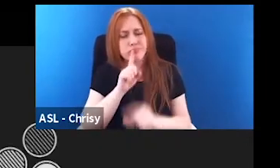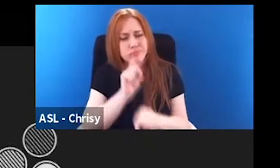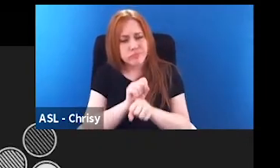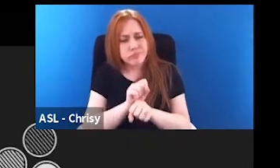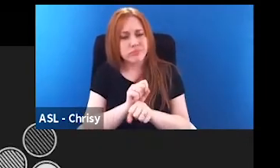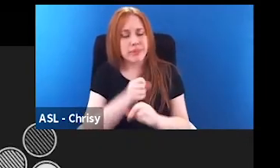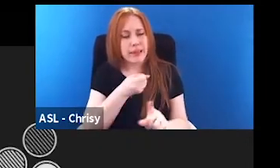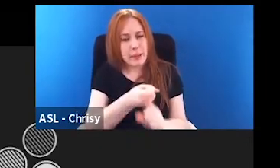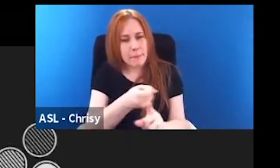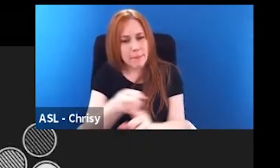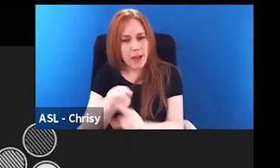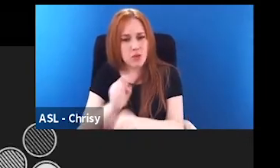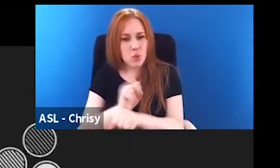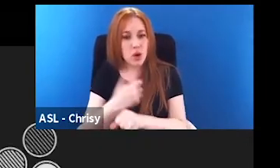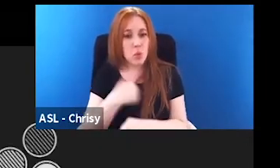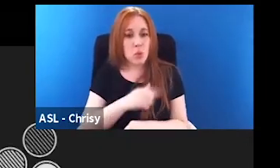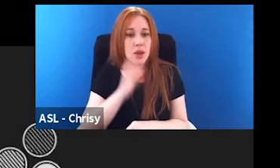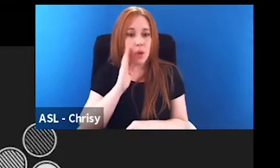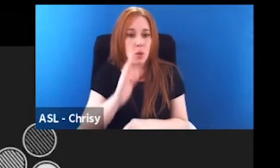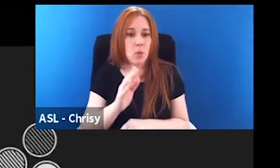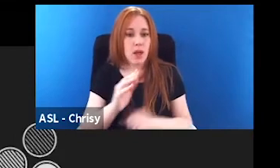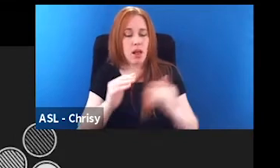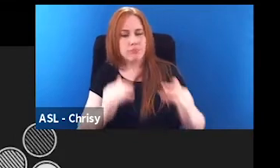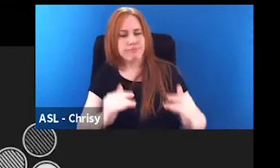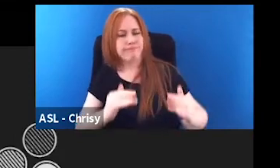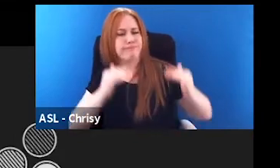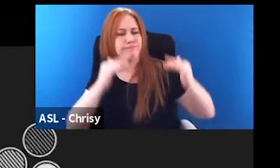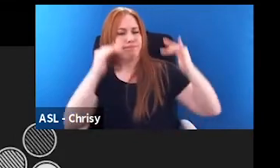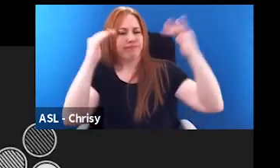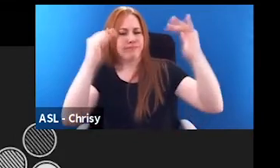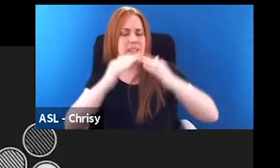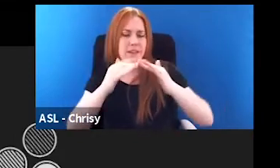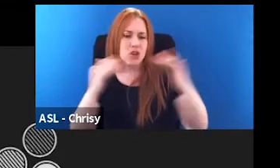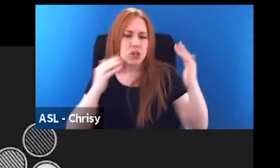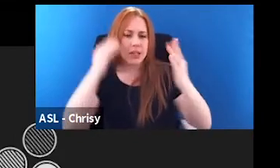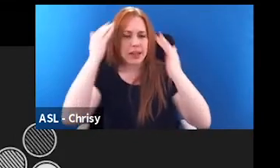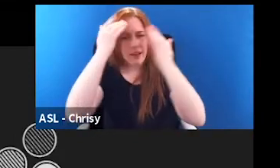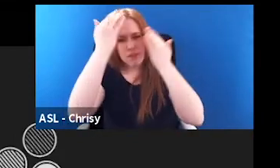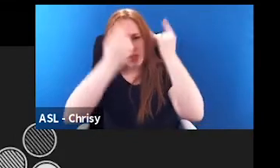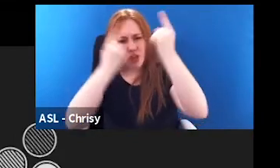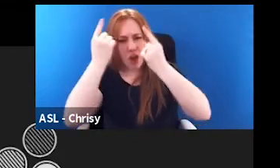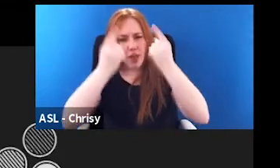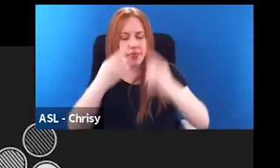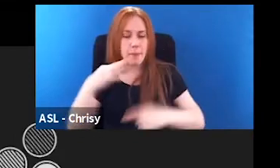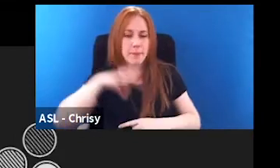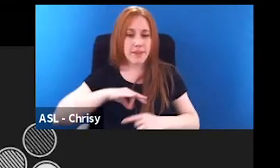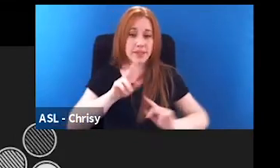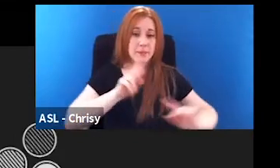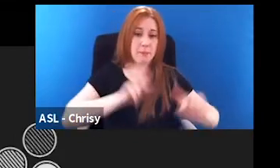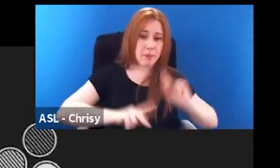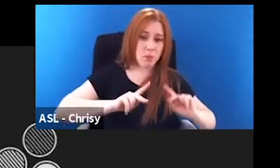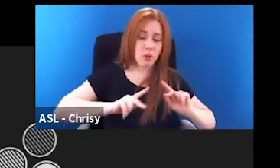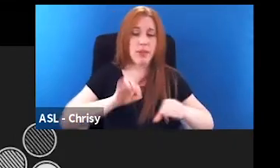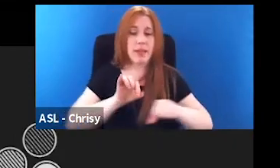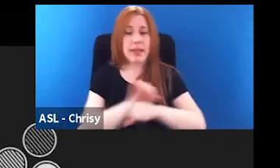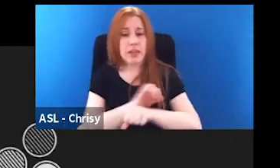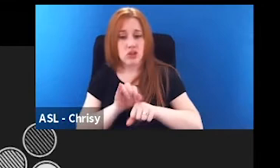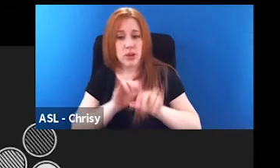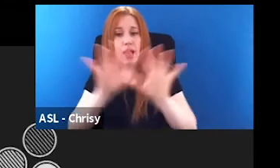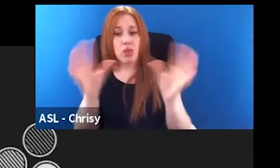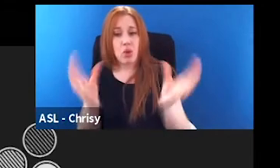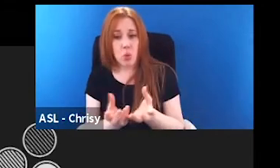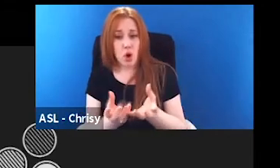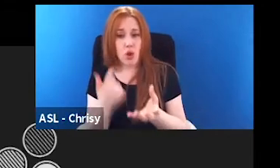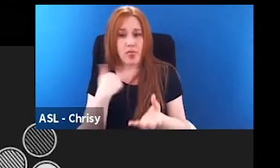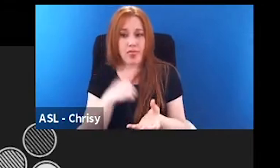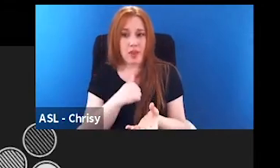will reach unmatched diversity of thought that benefits our people, our industry, and the world we have been given